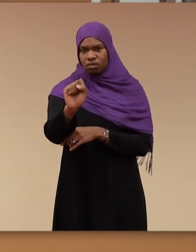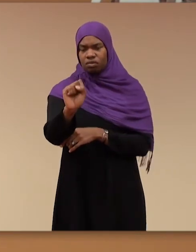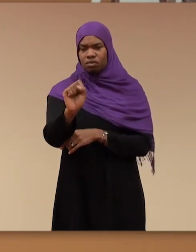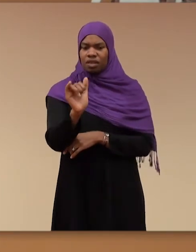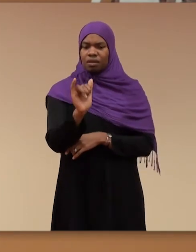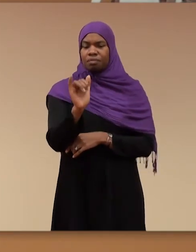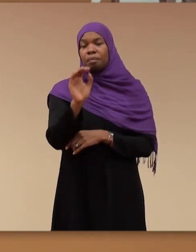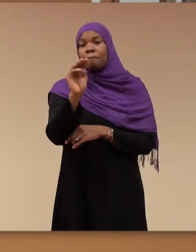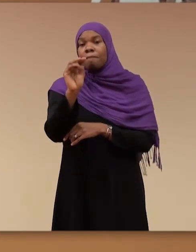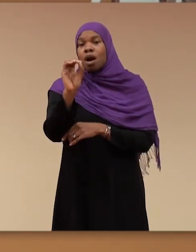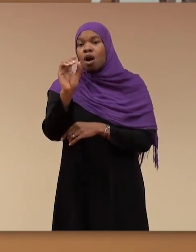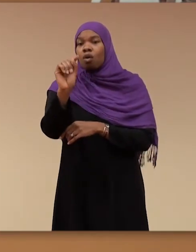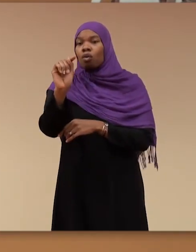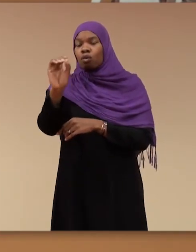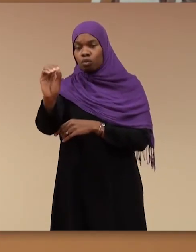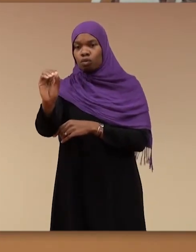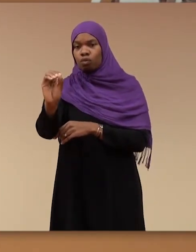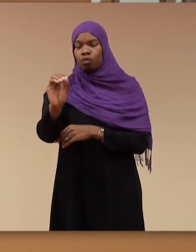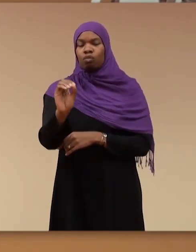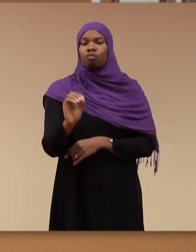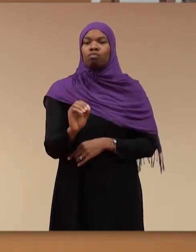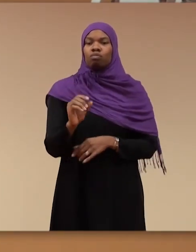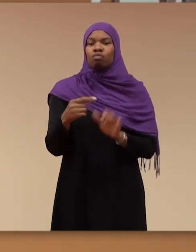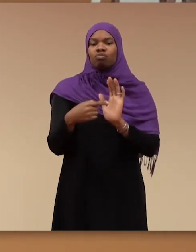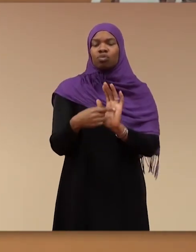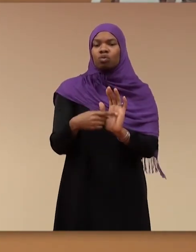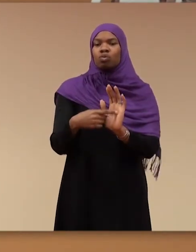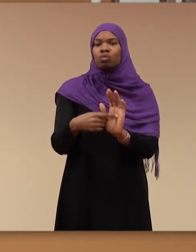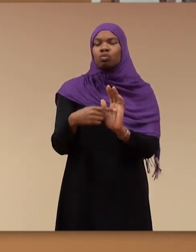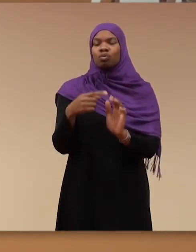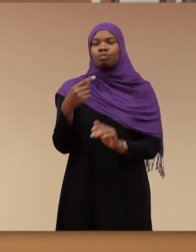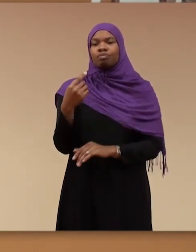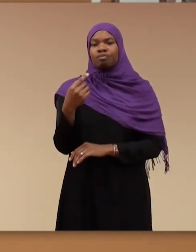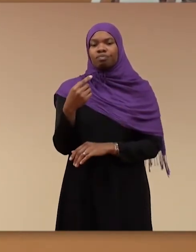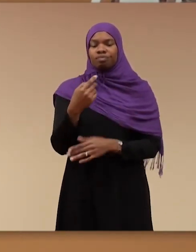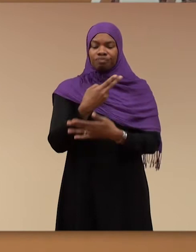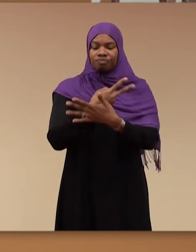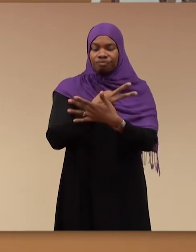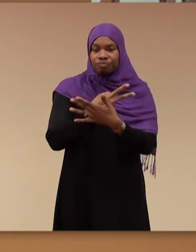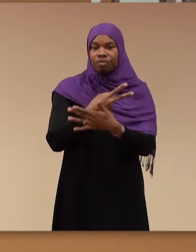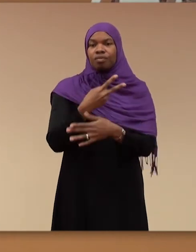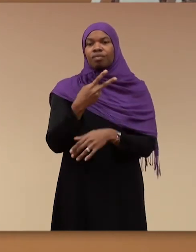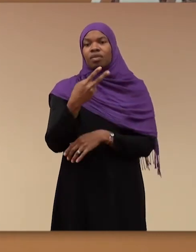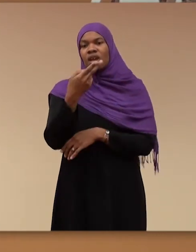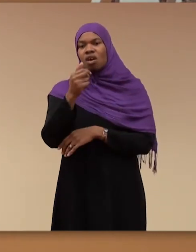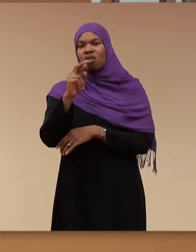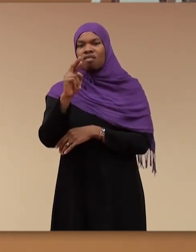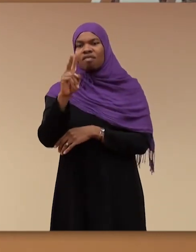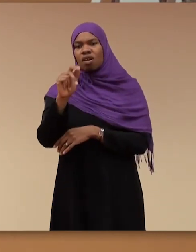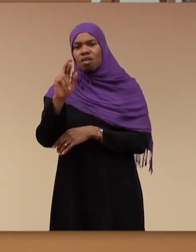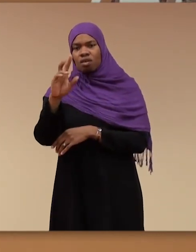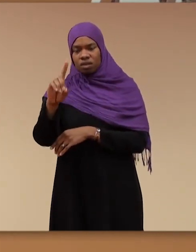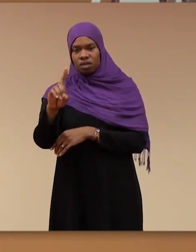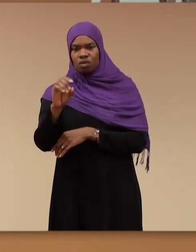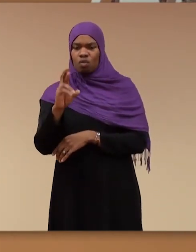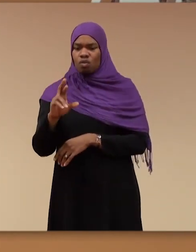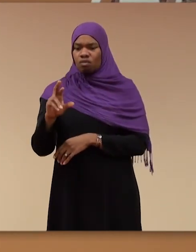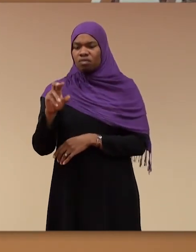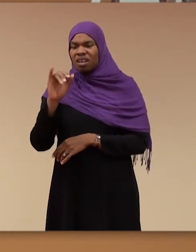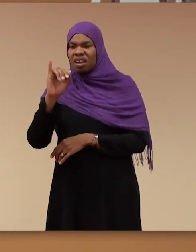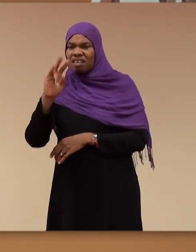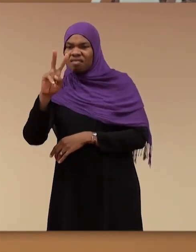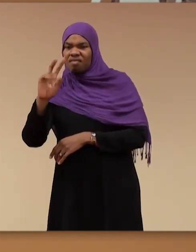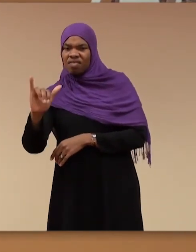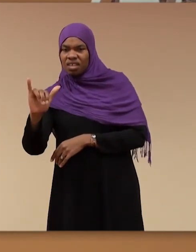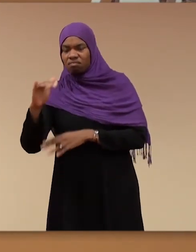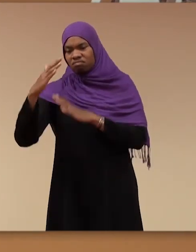truth. And I want you to pick up the Ivy League universities and see what the motto of every university. They